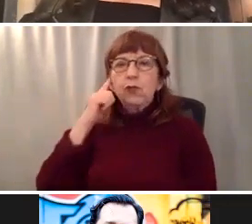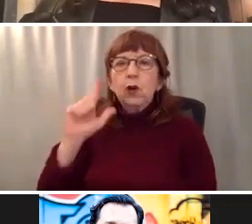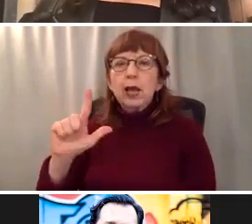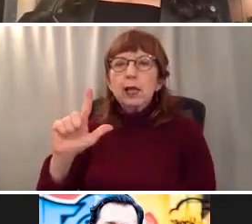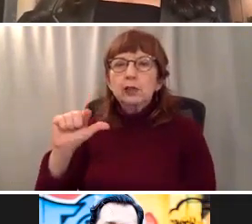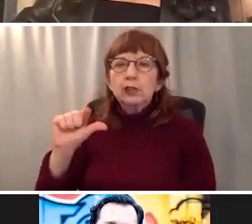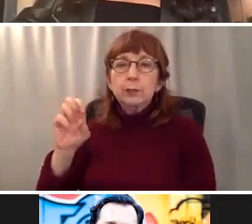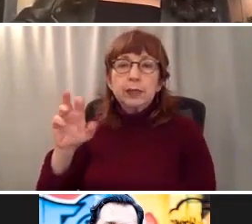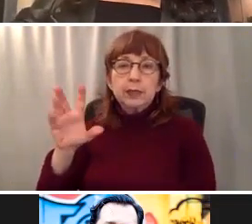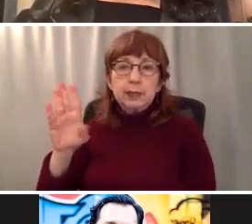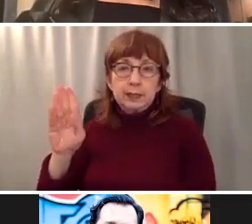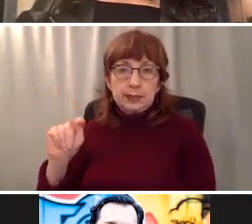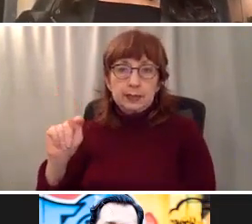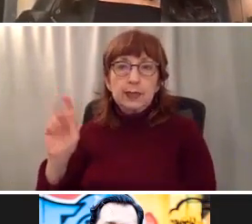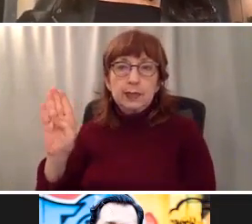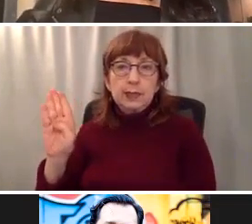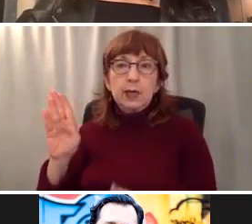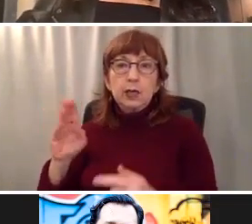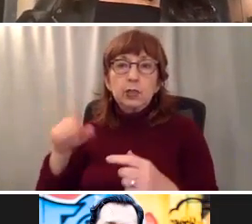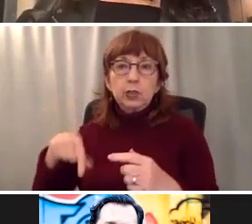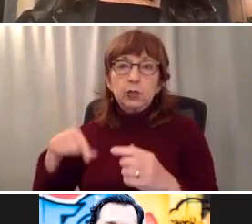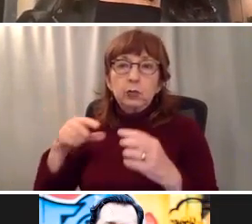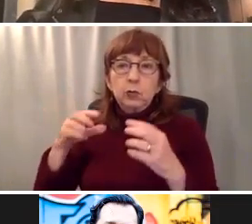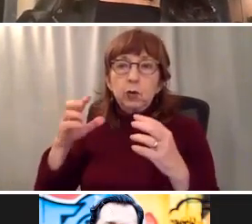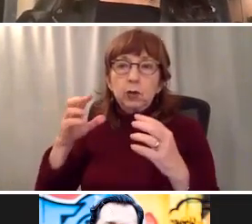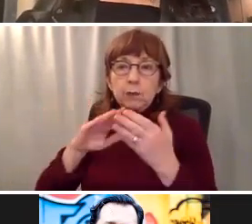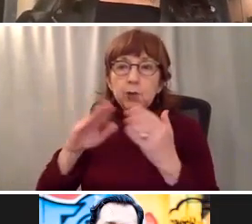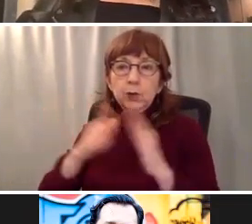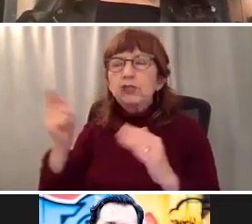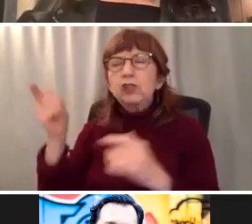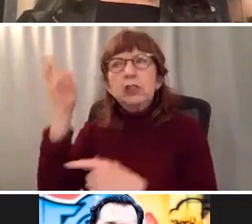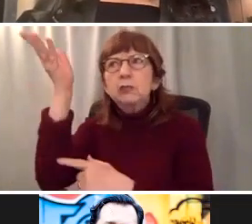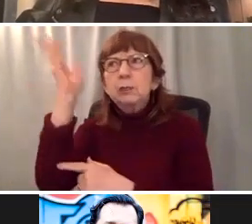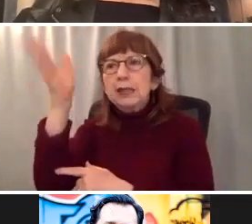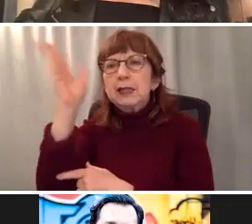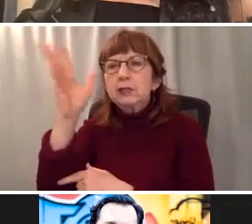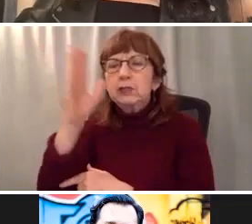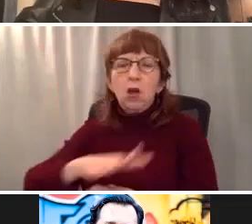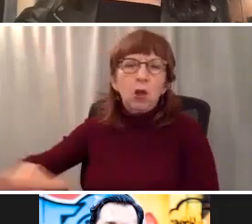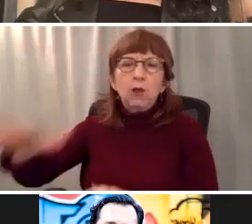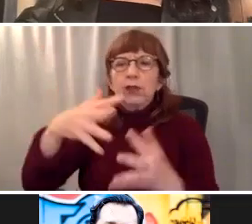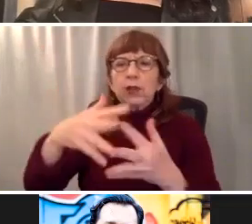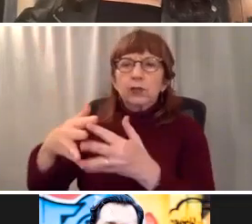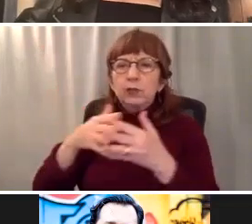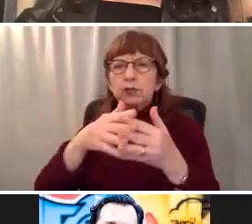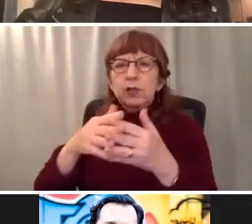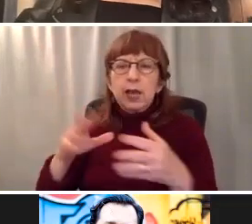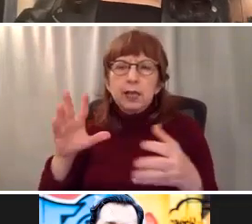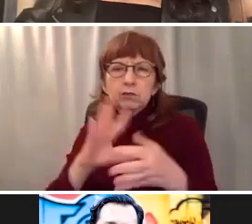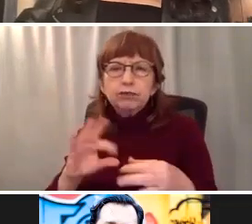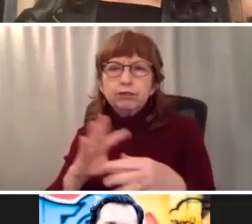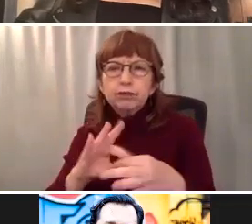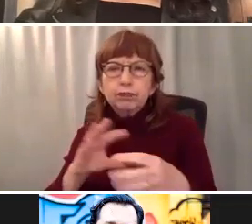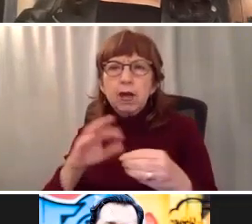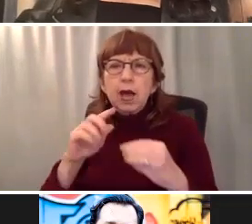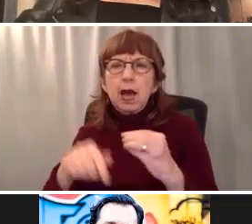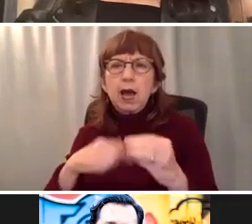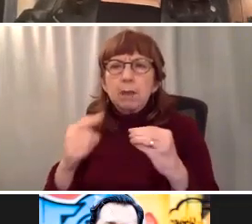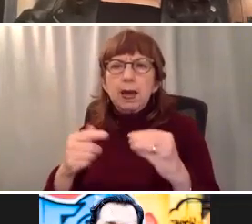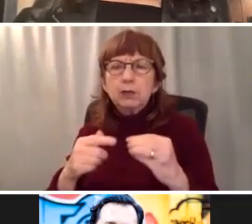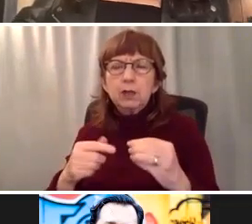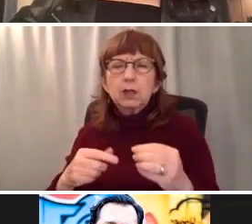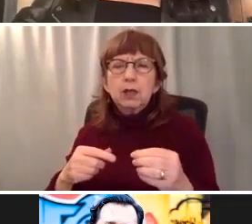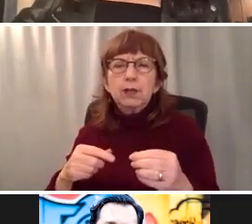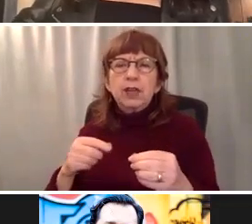community. She speaks at rallies nationwide and protests the dishonest, corrupt, partisan government of the USA by fighting for